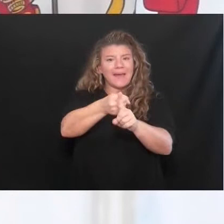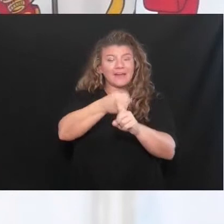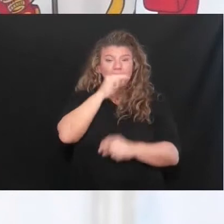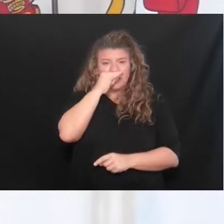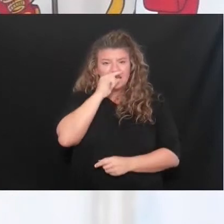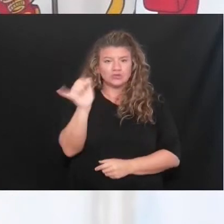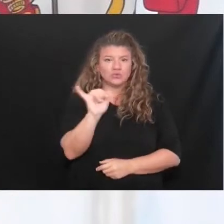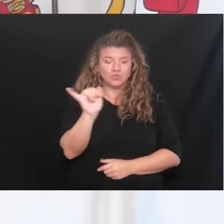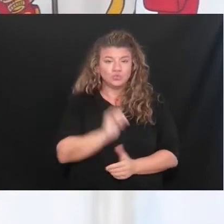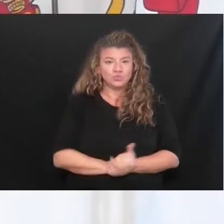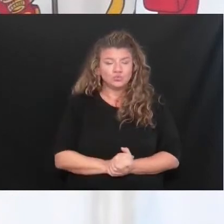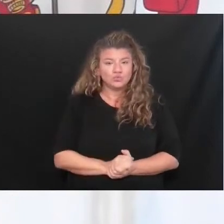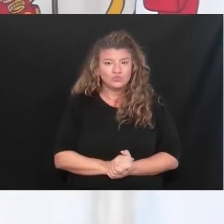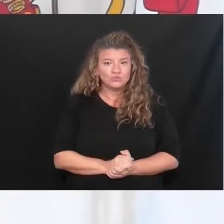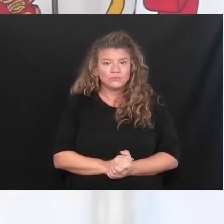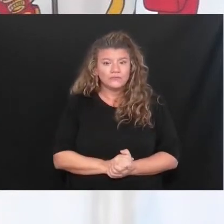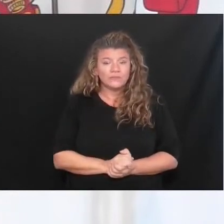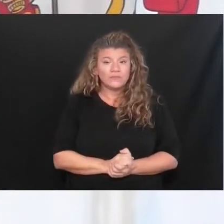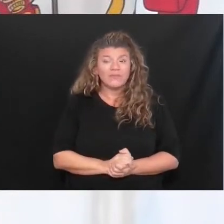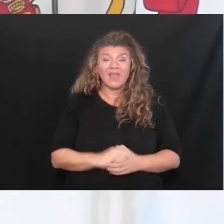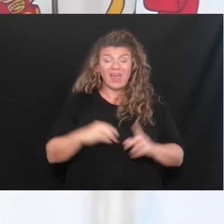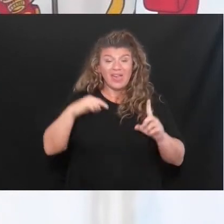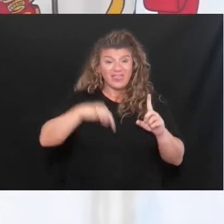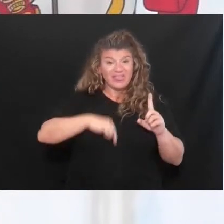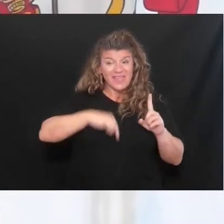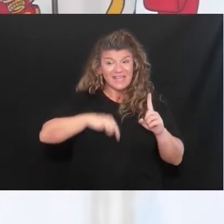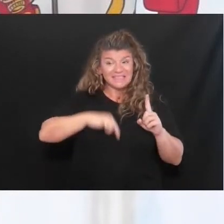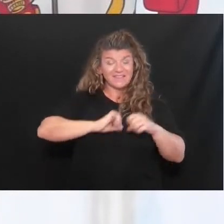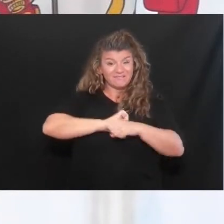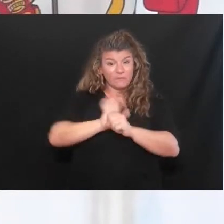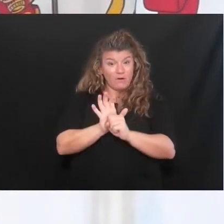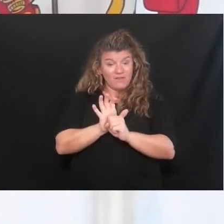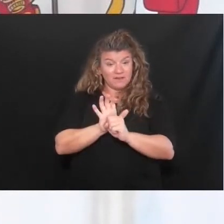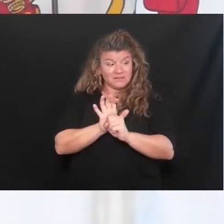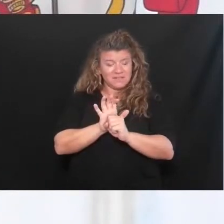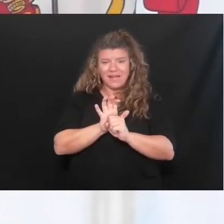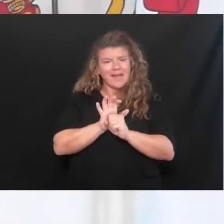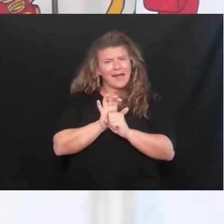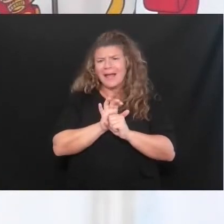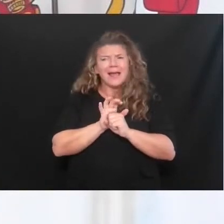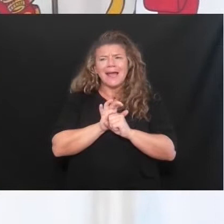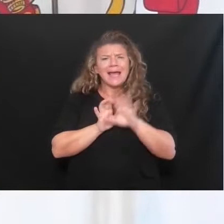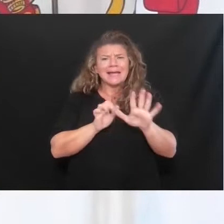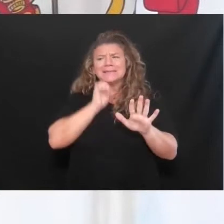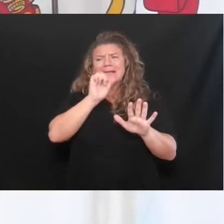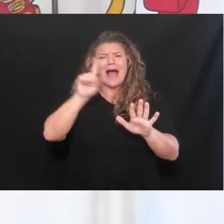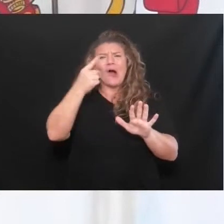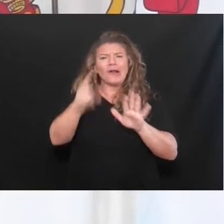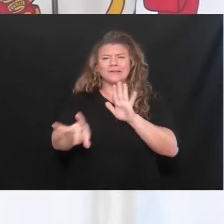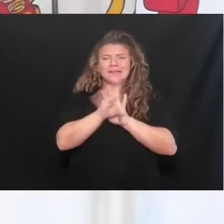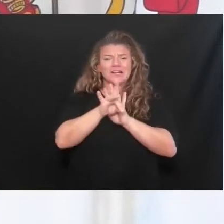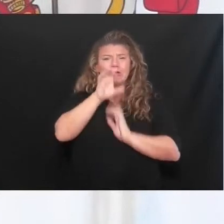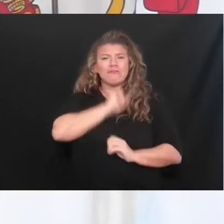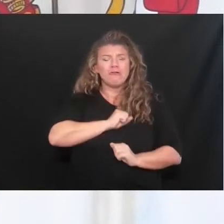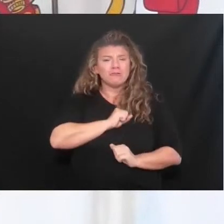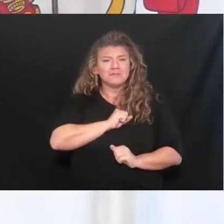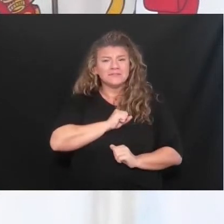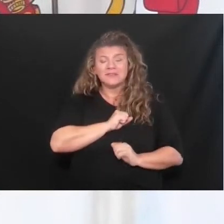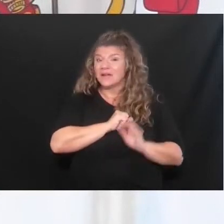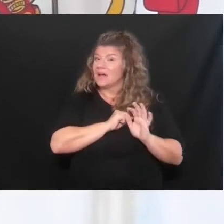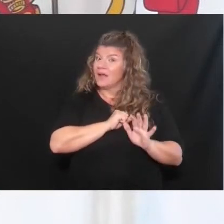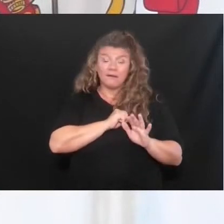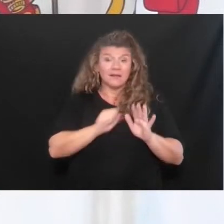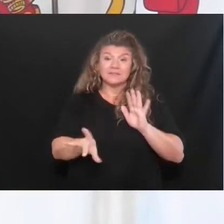well. This absolute variant is just not selecting the old, it's